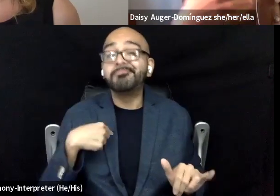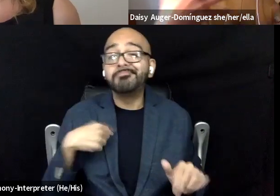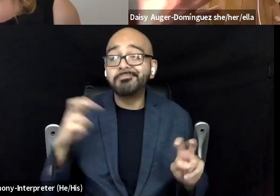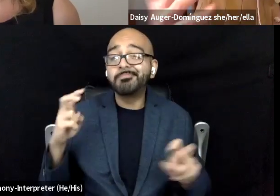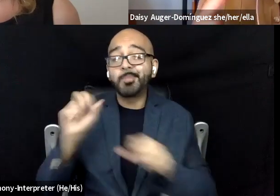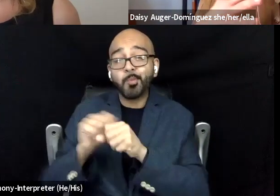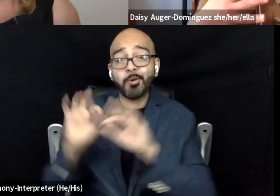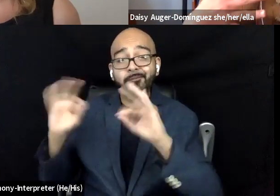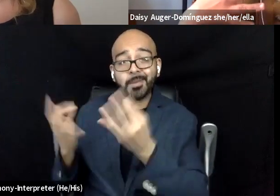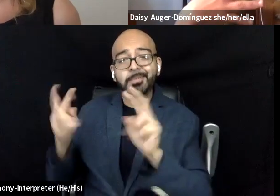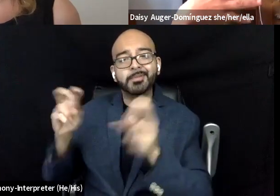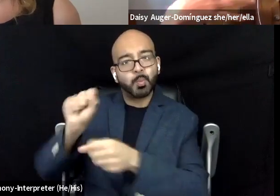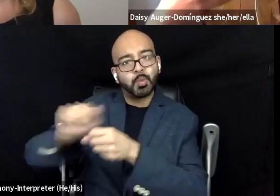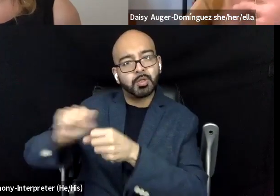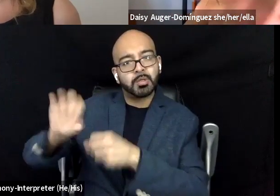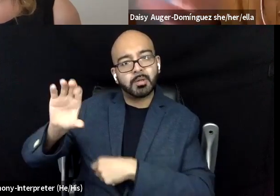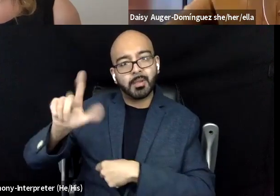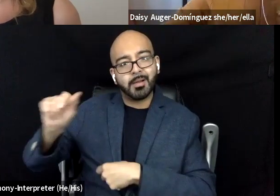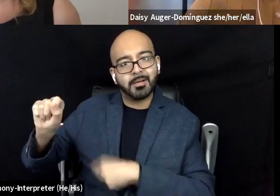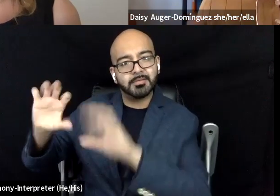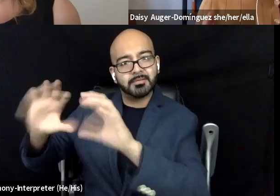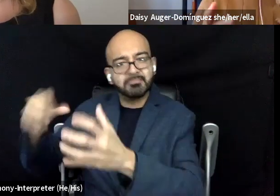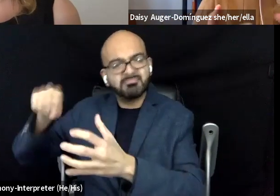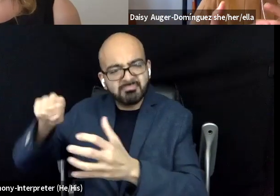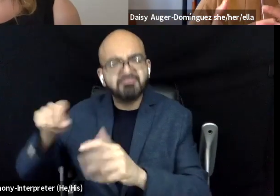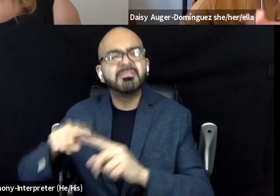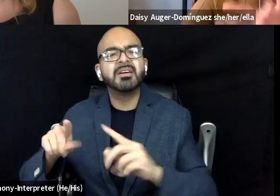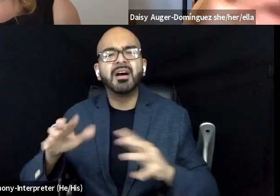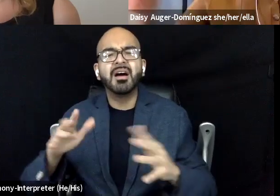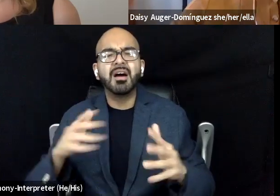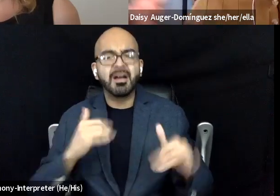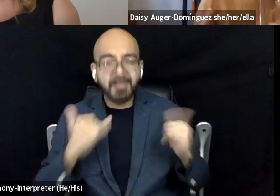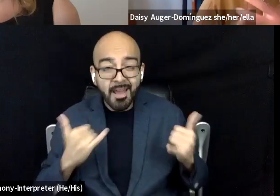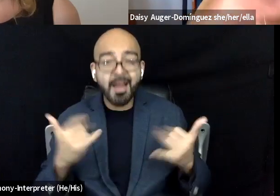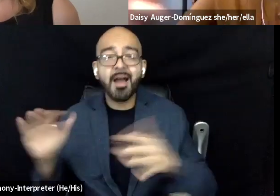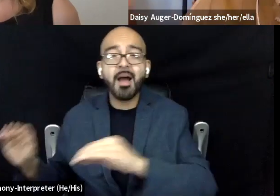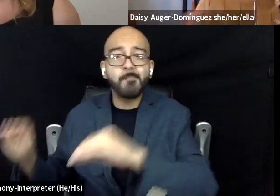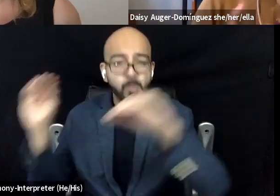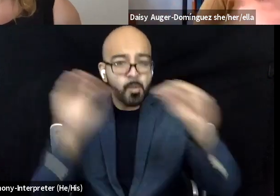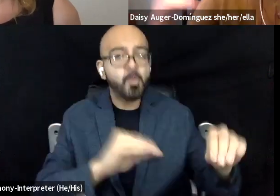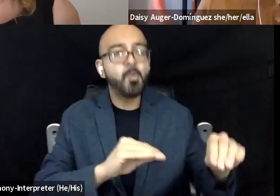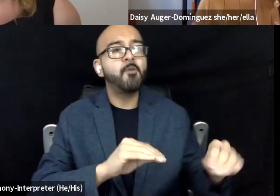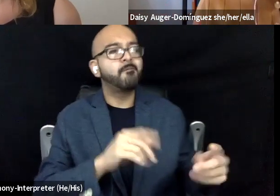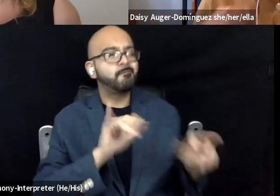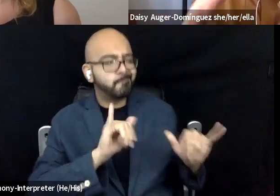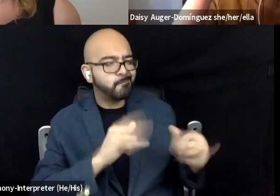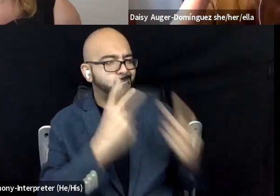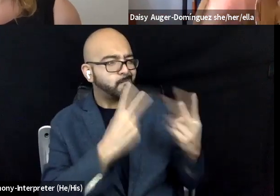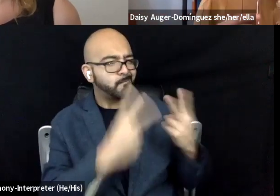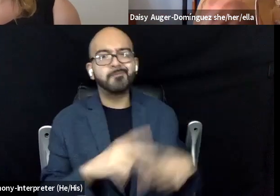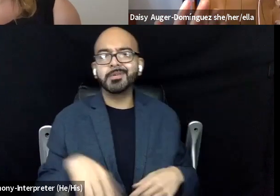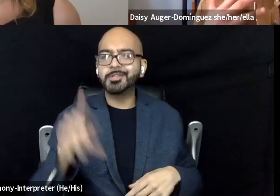but in my experience seeing the full breadth of the Dominican, Latino, Latin American